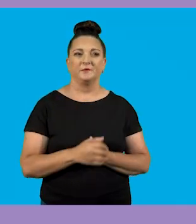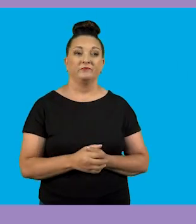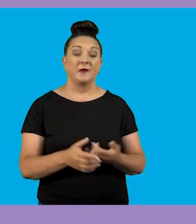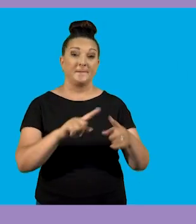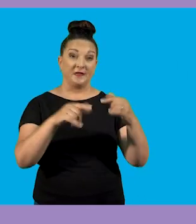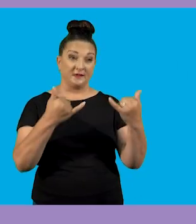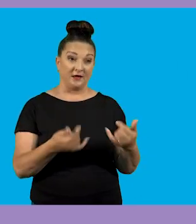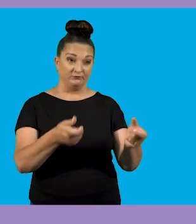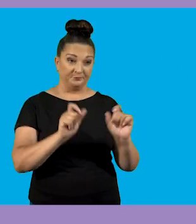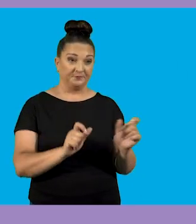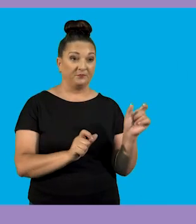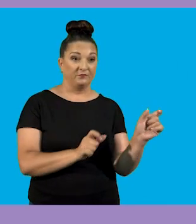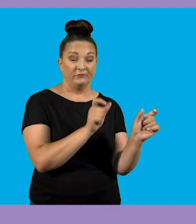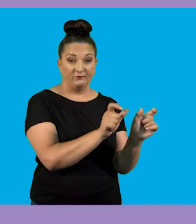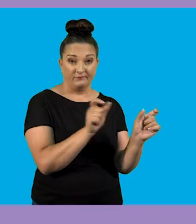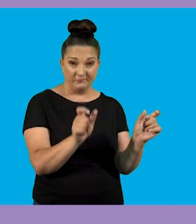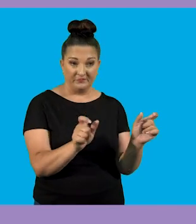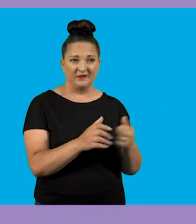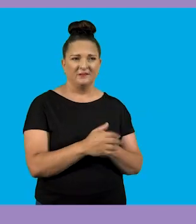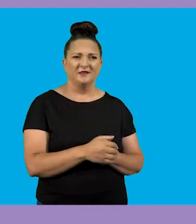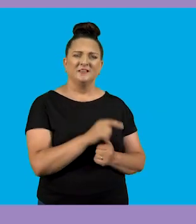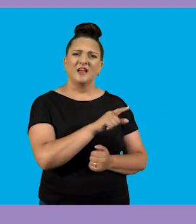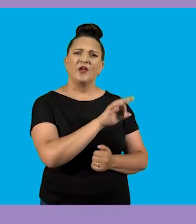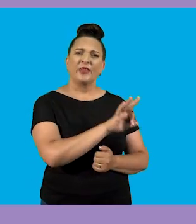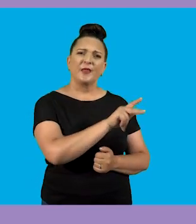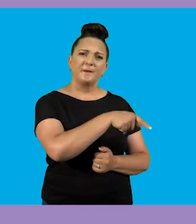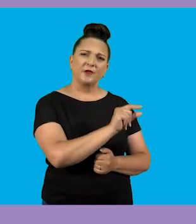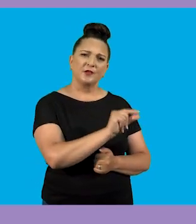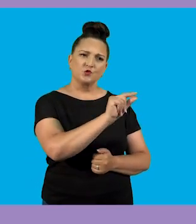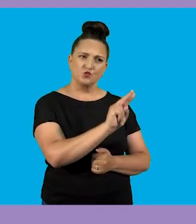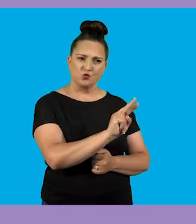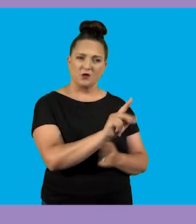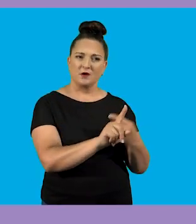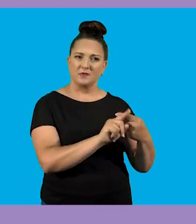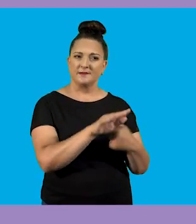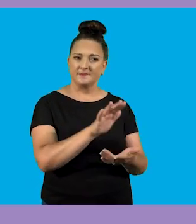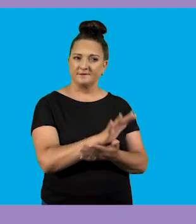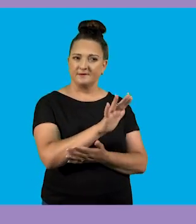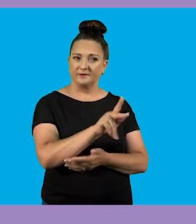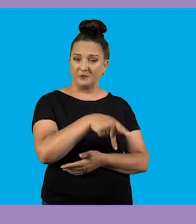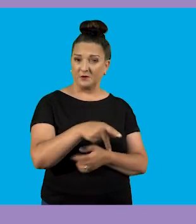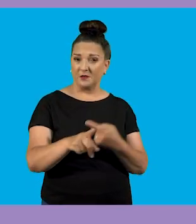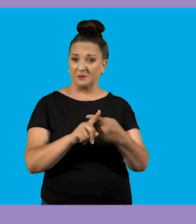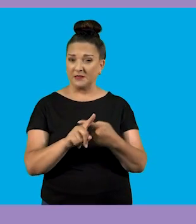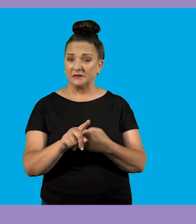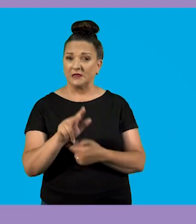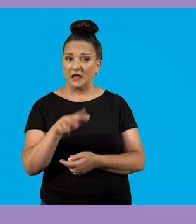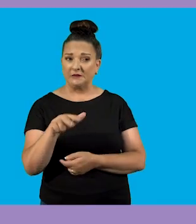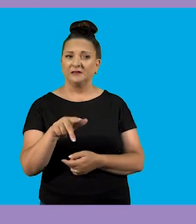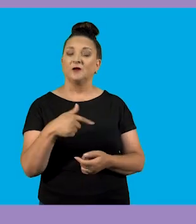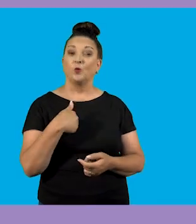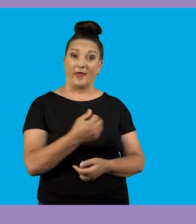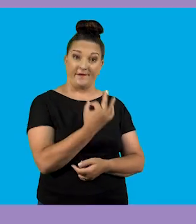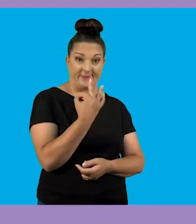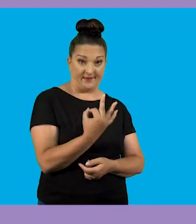squared plus 15p plus 18. That common factor was a 3. So when we take out a common factor 3, we are left with